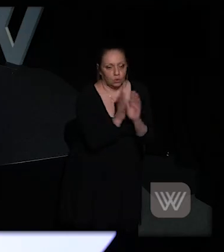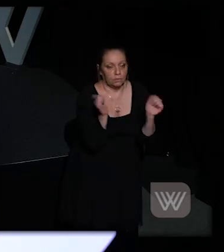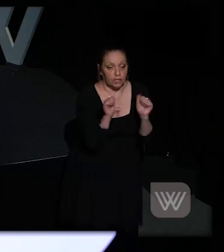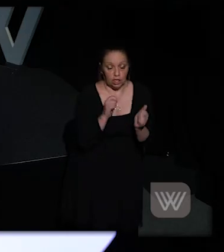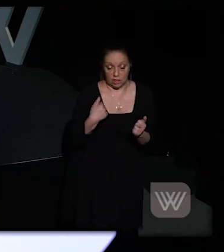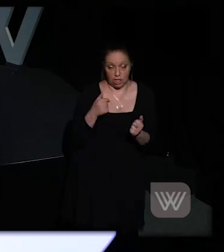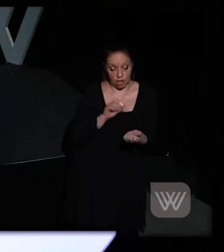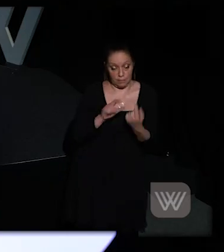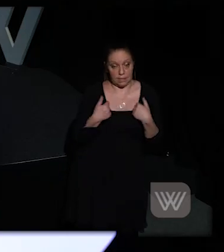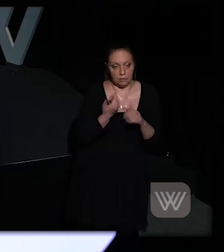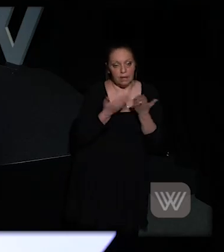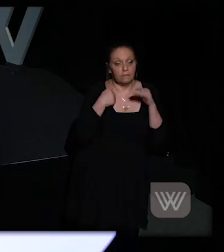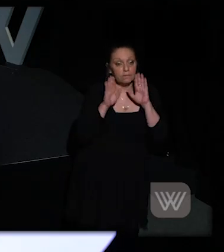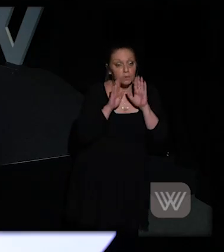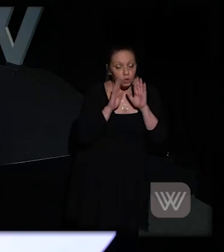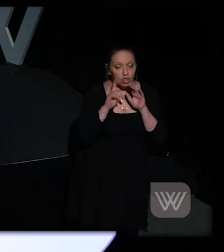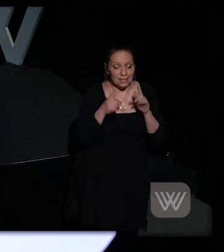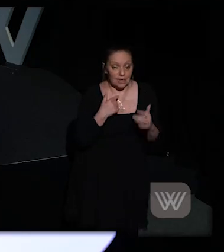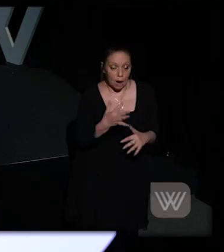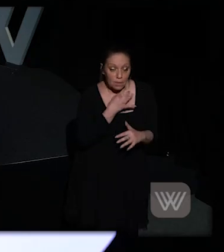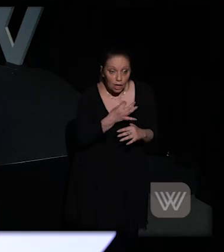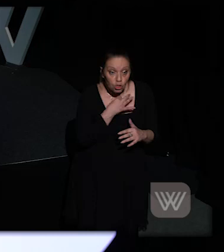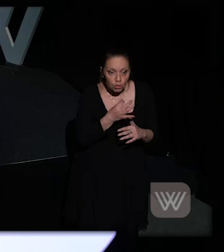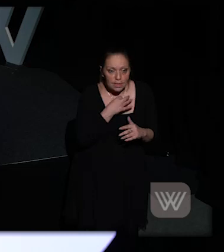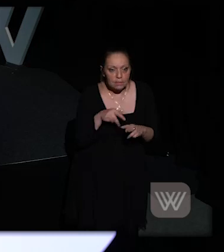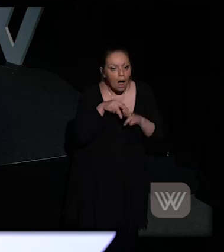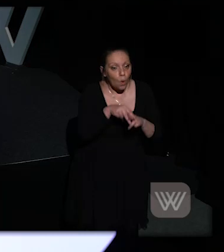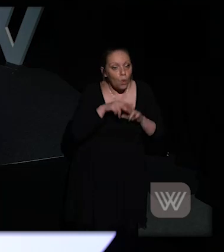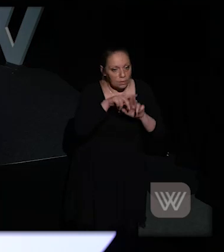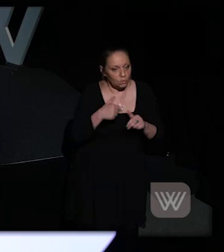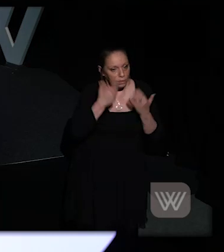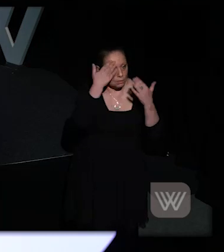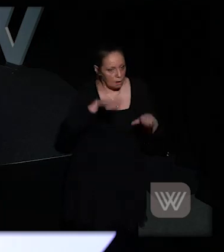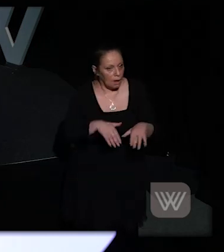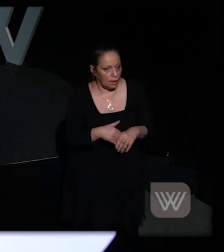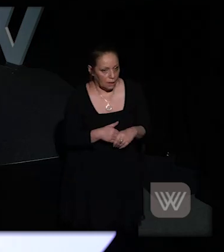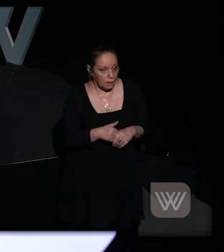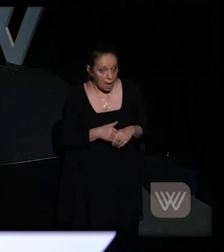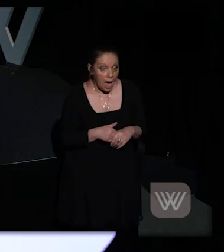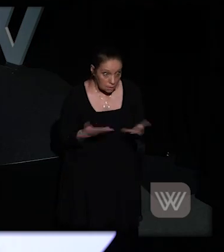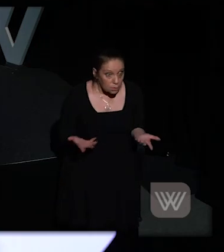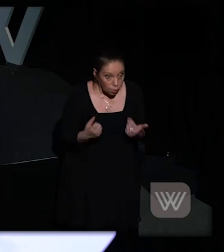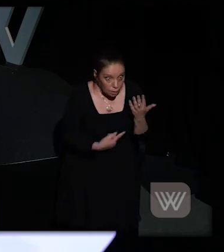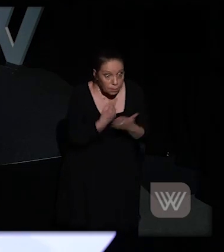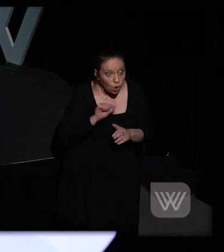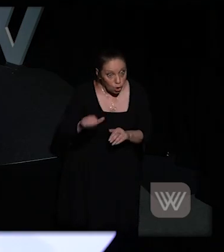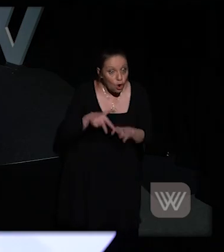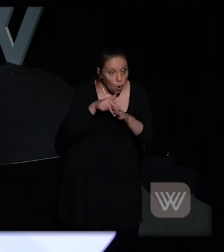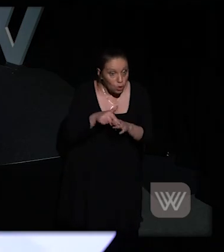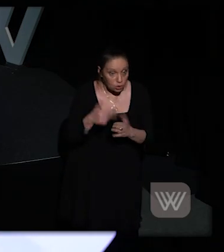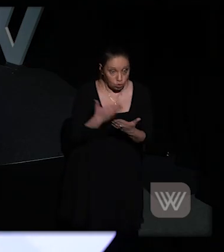messaged me on Facebook and said, I'm getting threats that my horse is going to get killed. And her horse was killed.